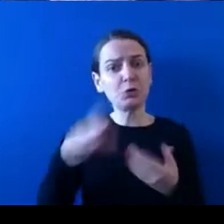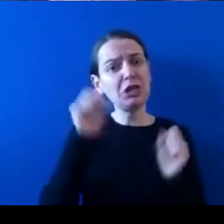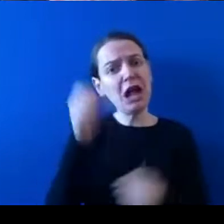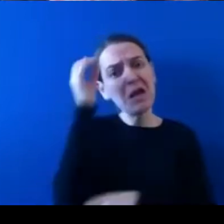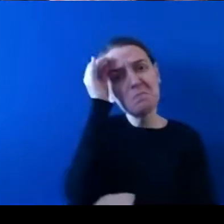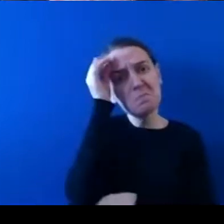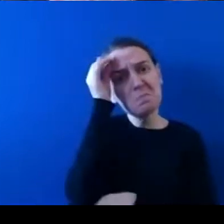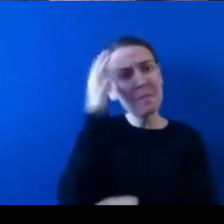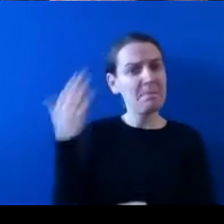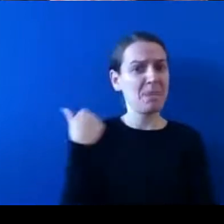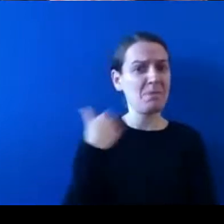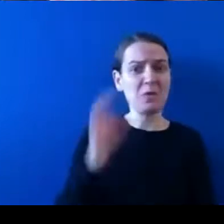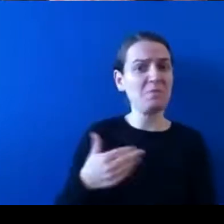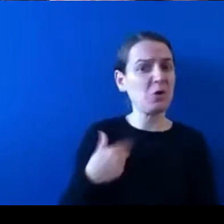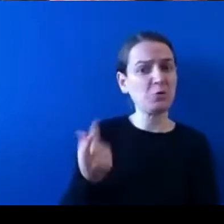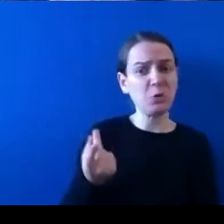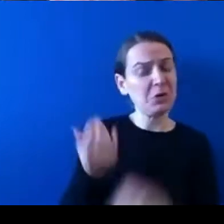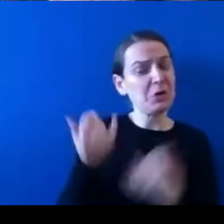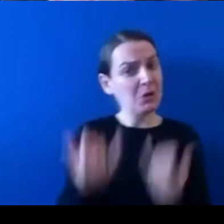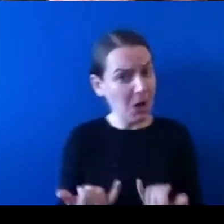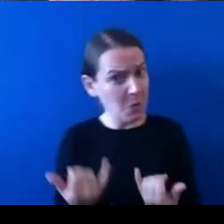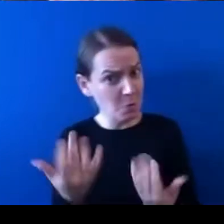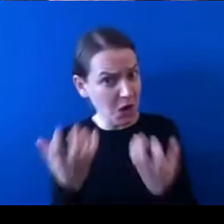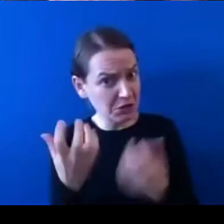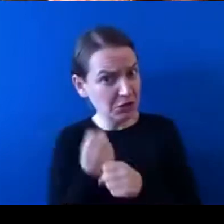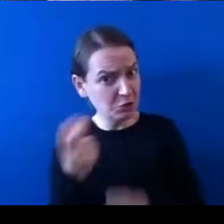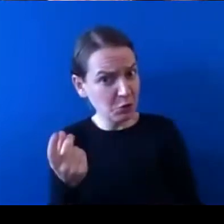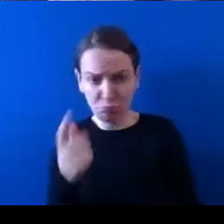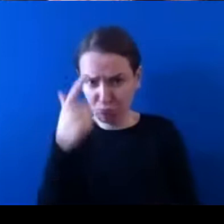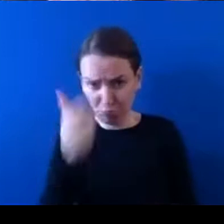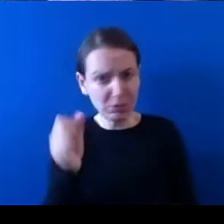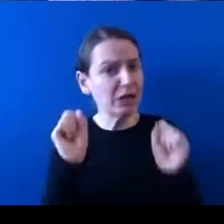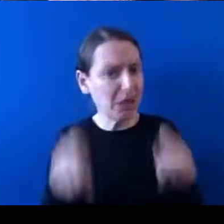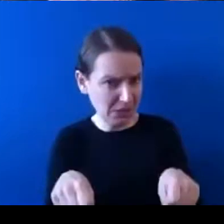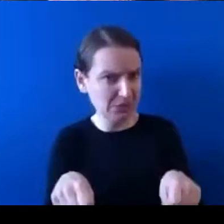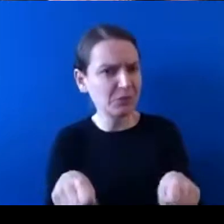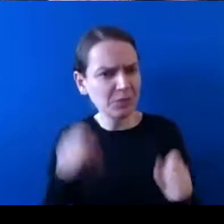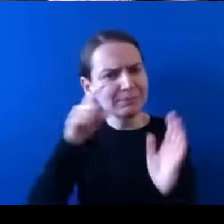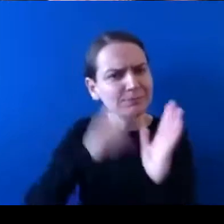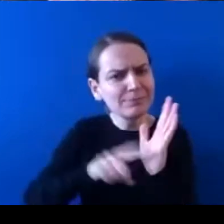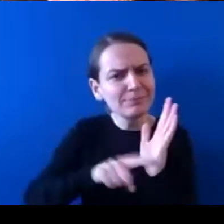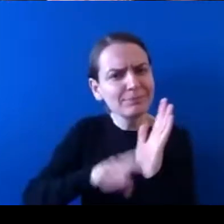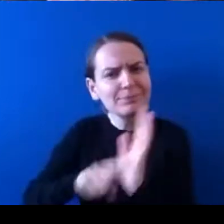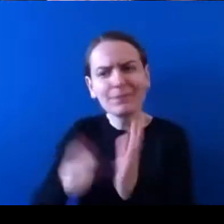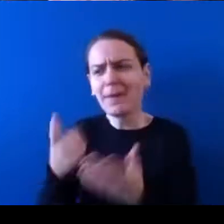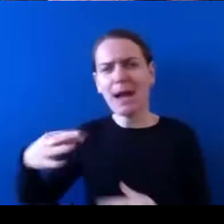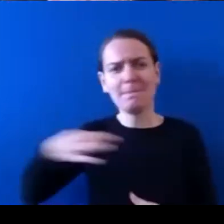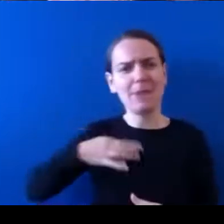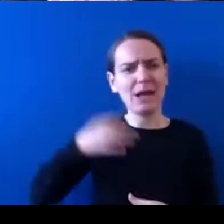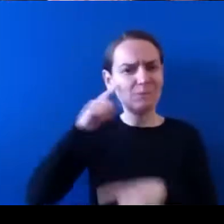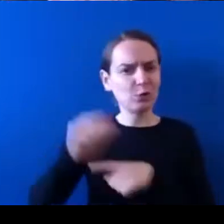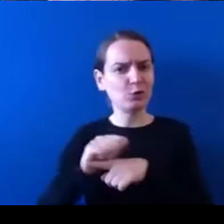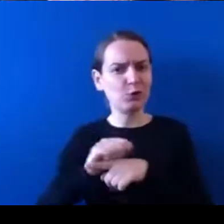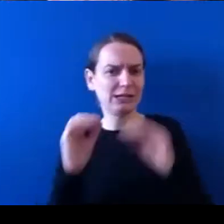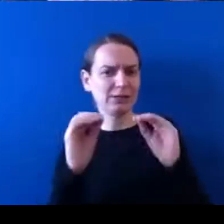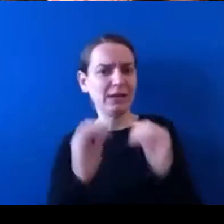the summer before your high school senior year, or wait until after your first year of college. This is